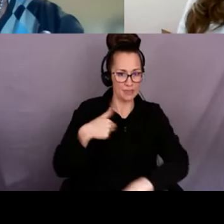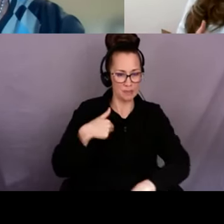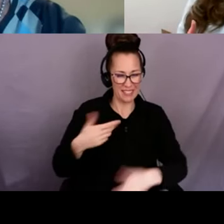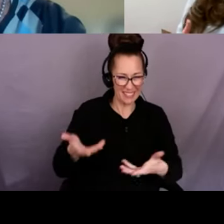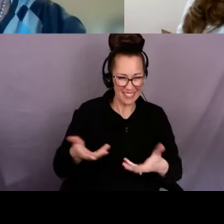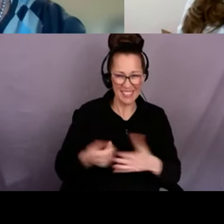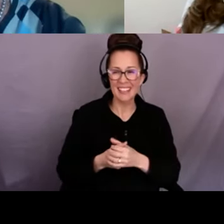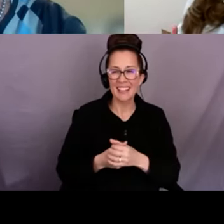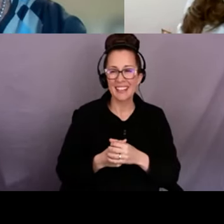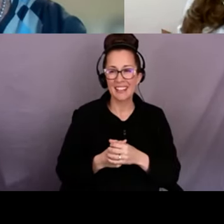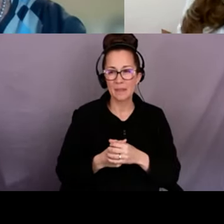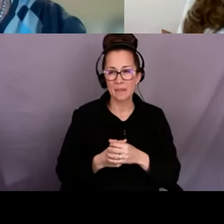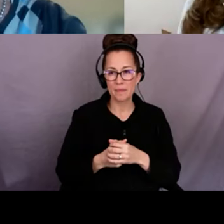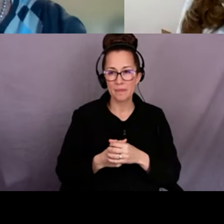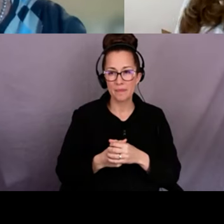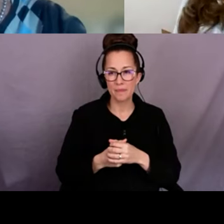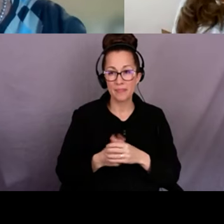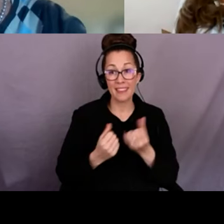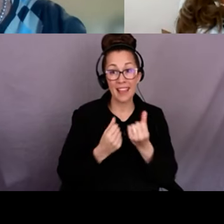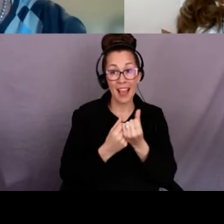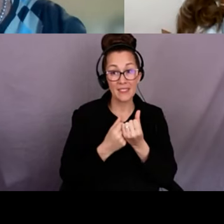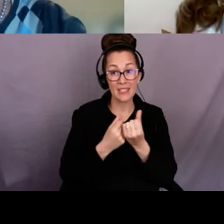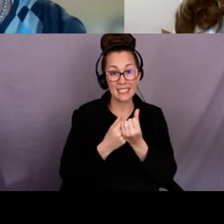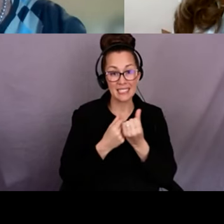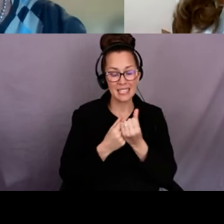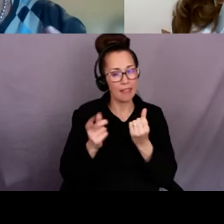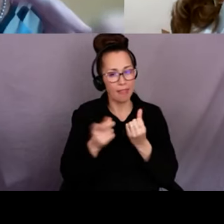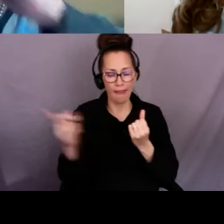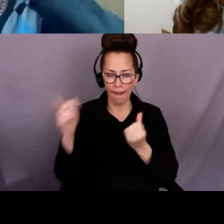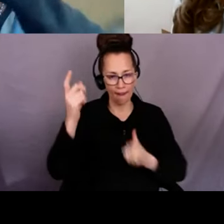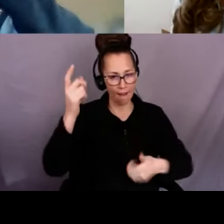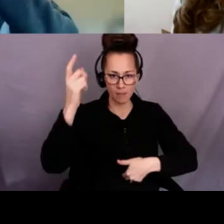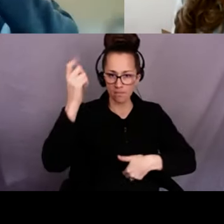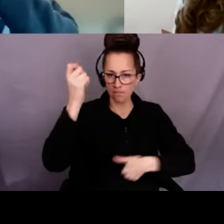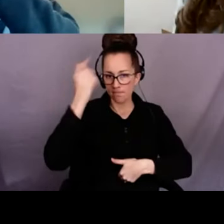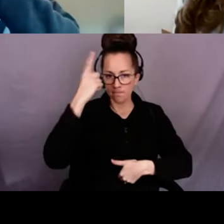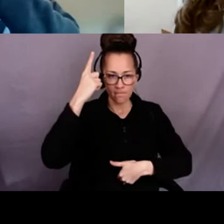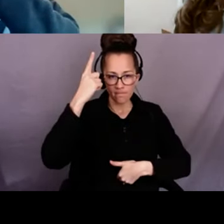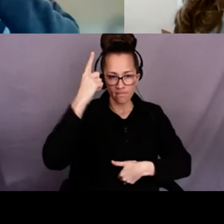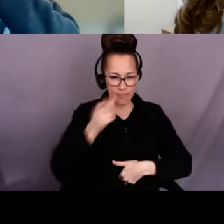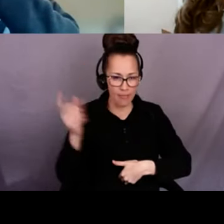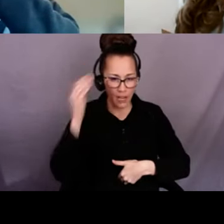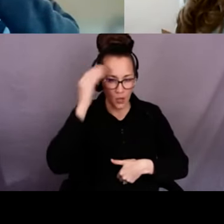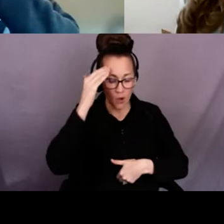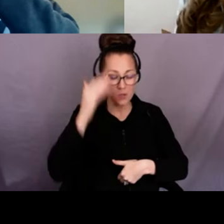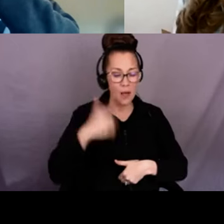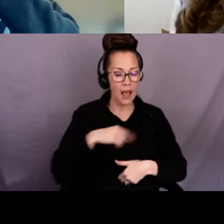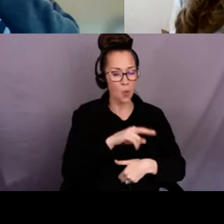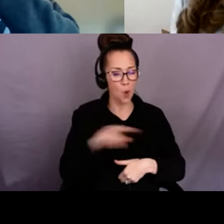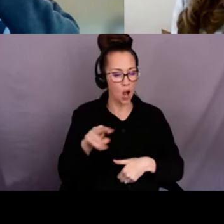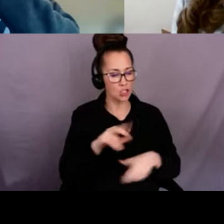you know, they all get that. The advocacy is just something that is within them, and watching so many of these men and women